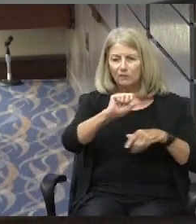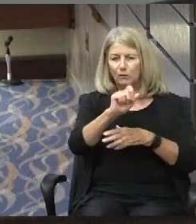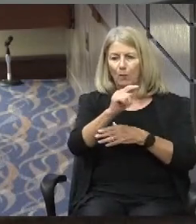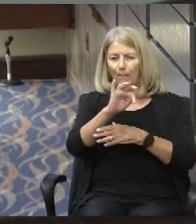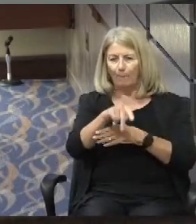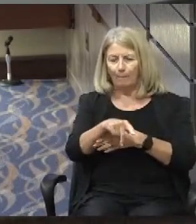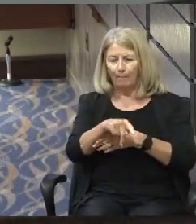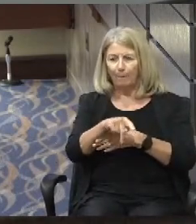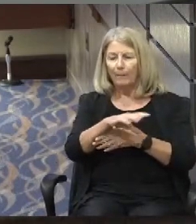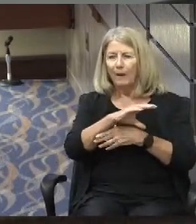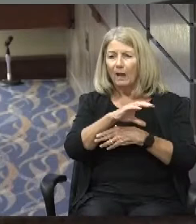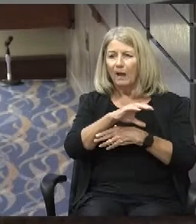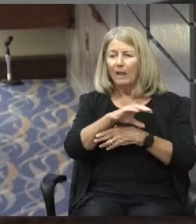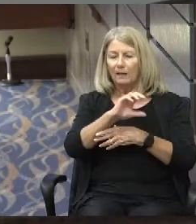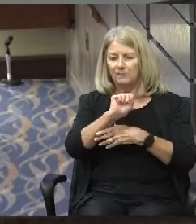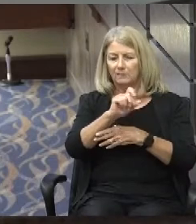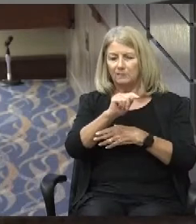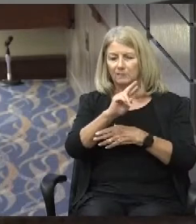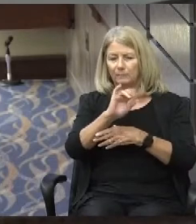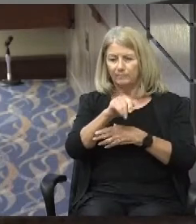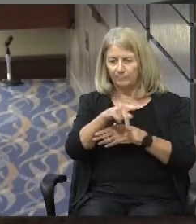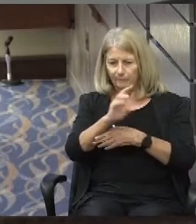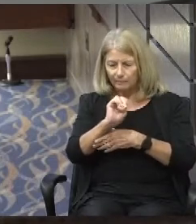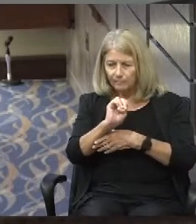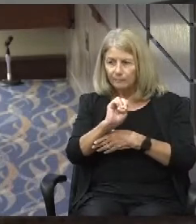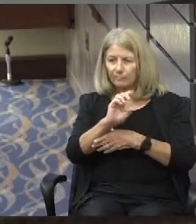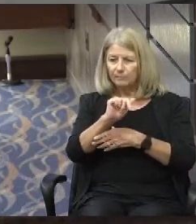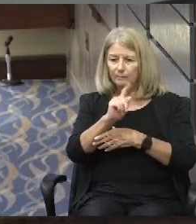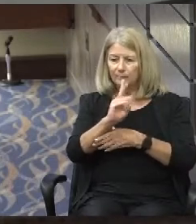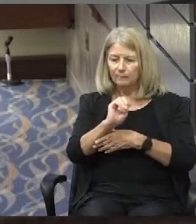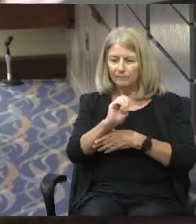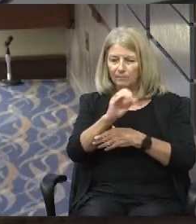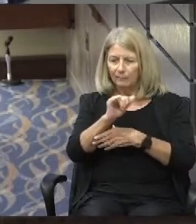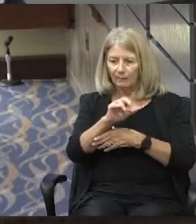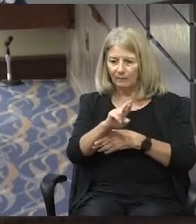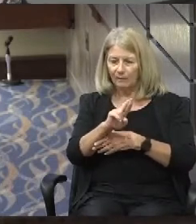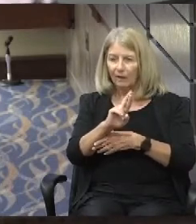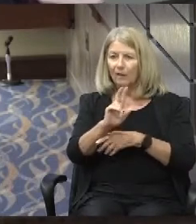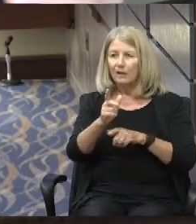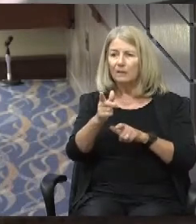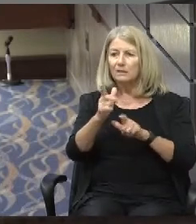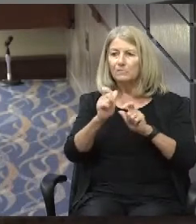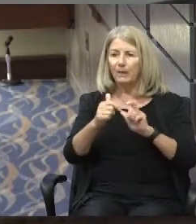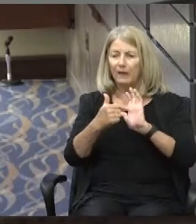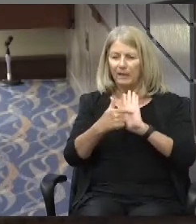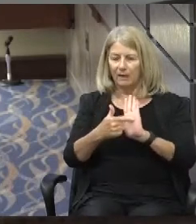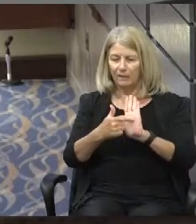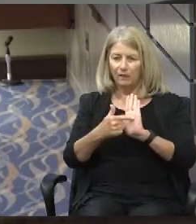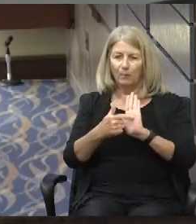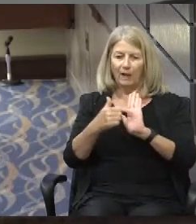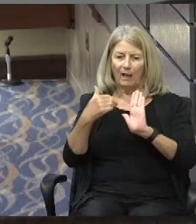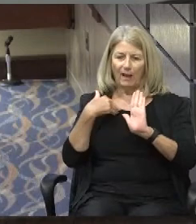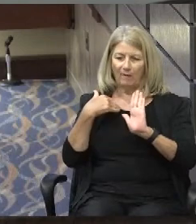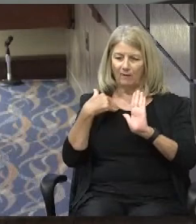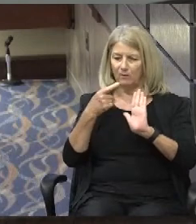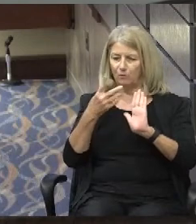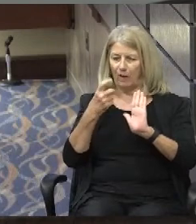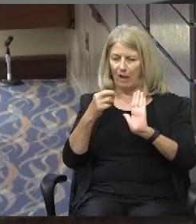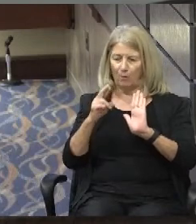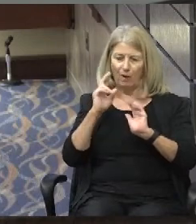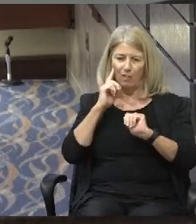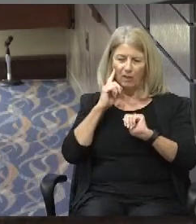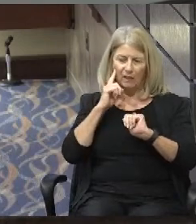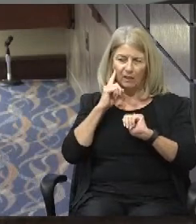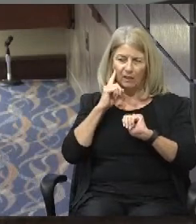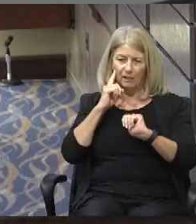think this is what we did on Lake Air, that speed indicator, I think we have a trailer, I think, but I imagine. PD has a trailer. Yeah, a